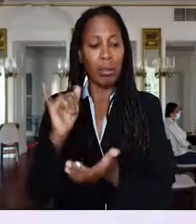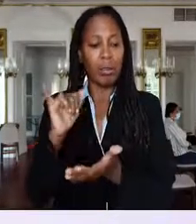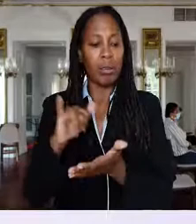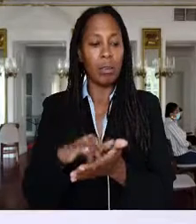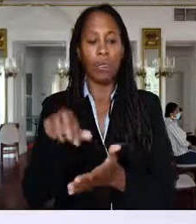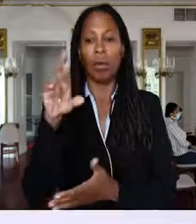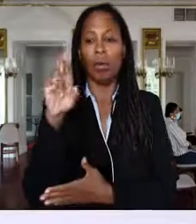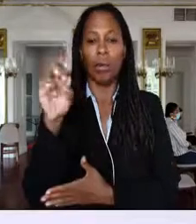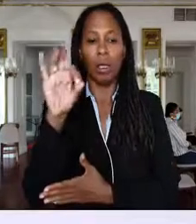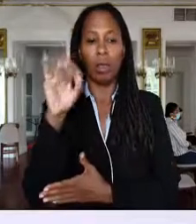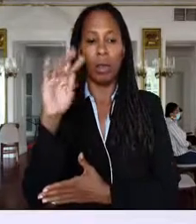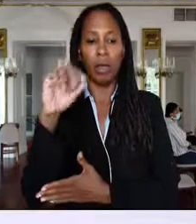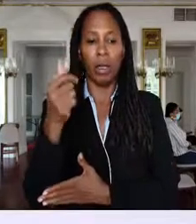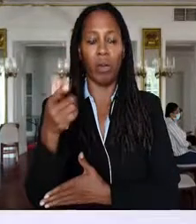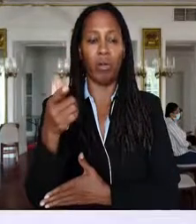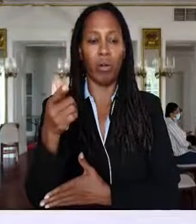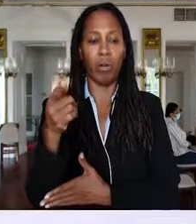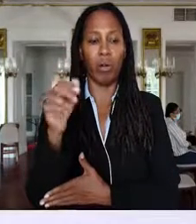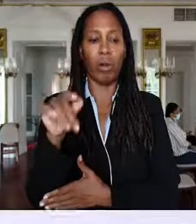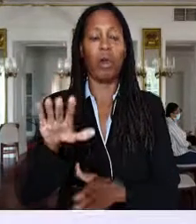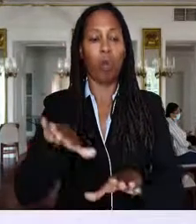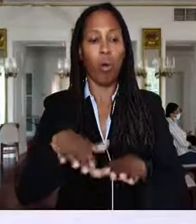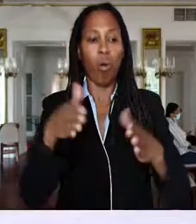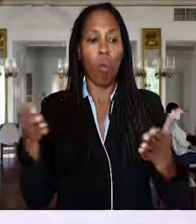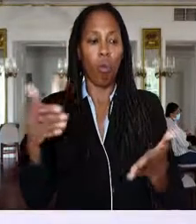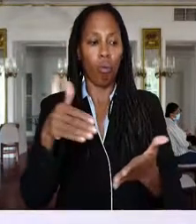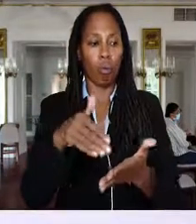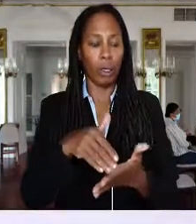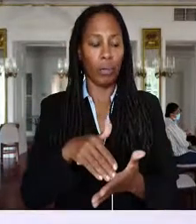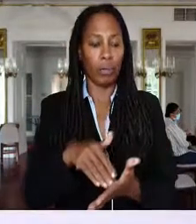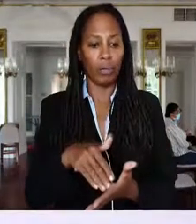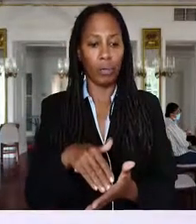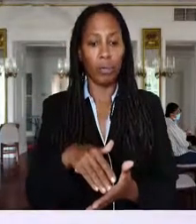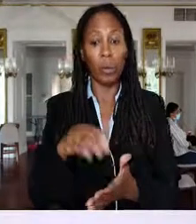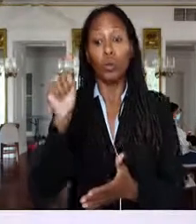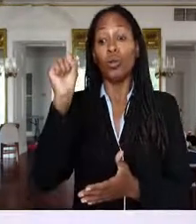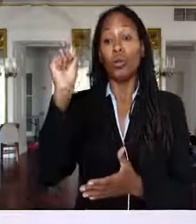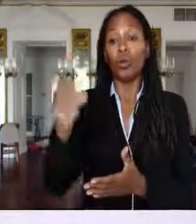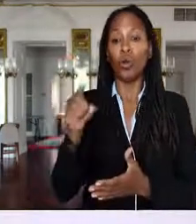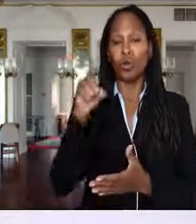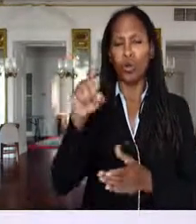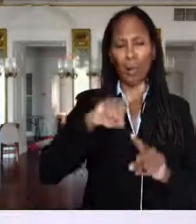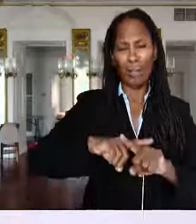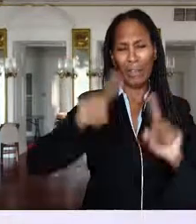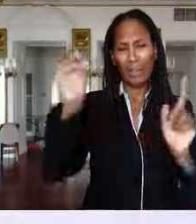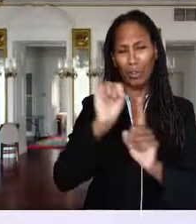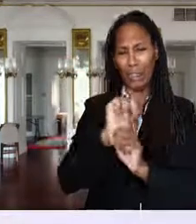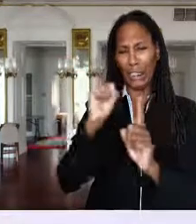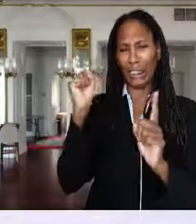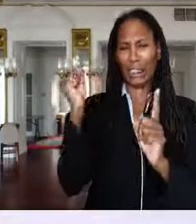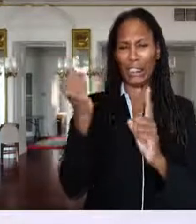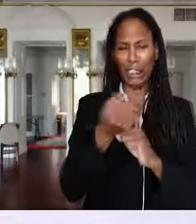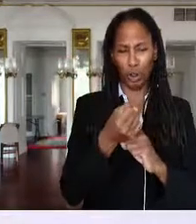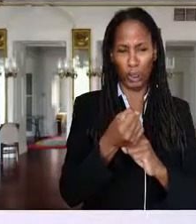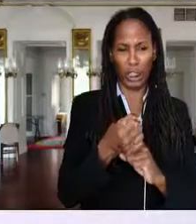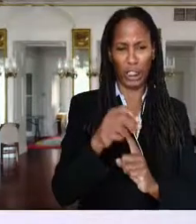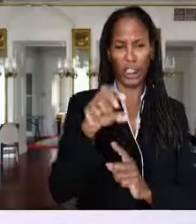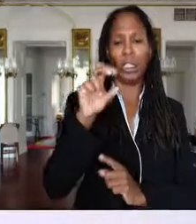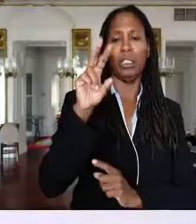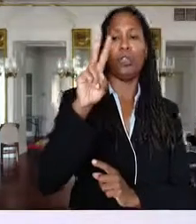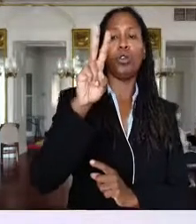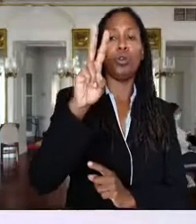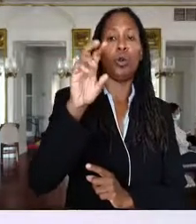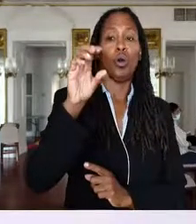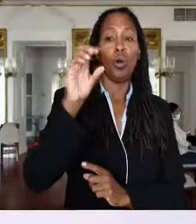so folks can get an understanding of what exactly that means? So you have a totally different situation that you have in 2012.